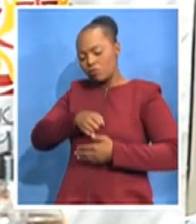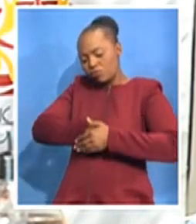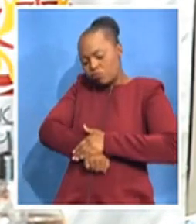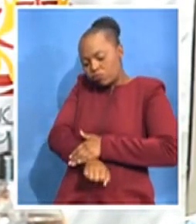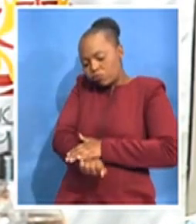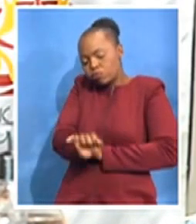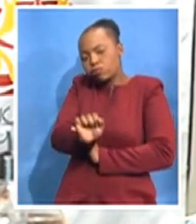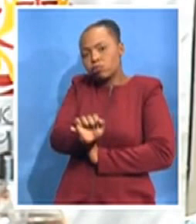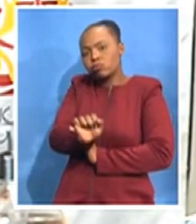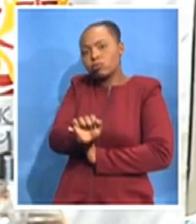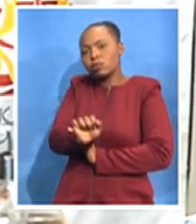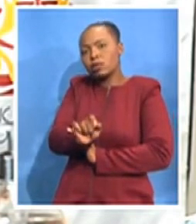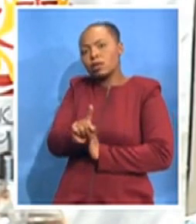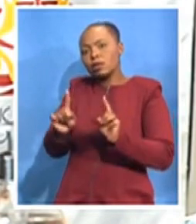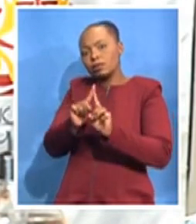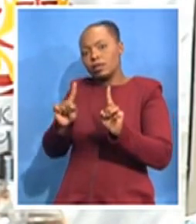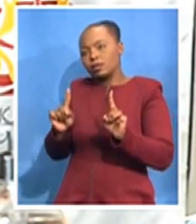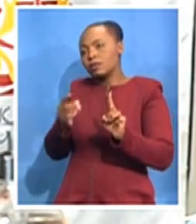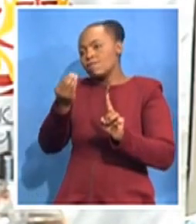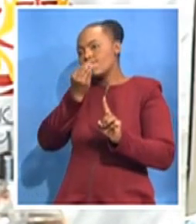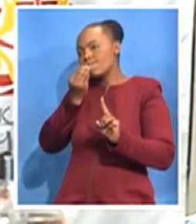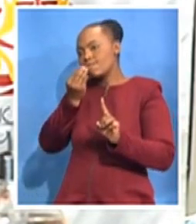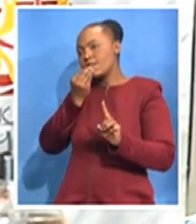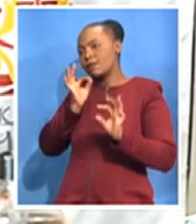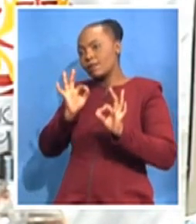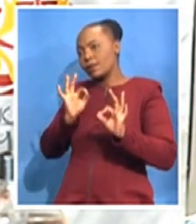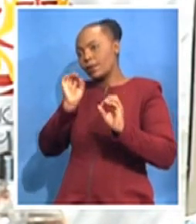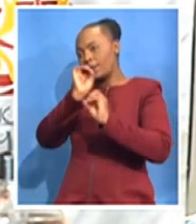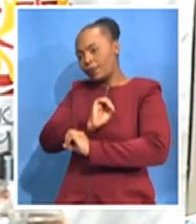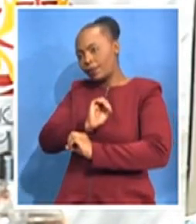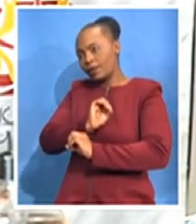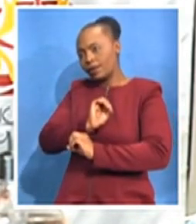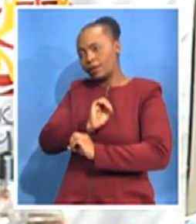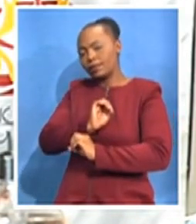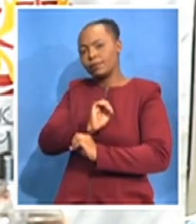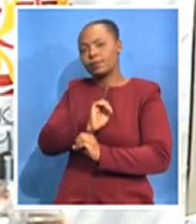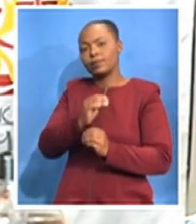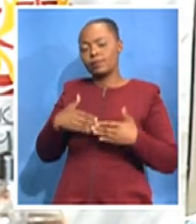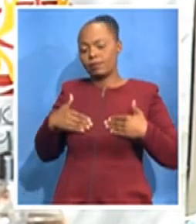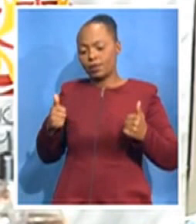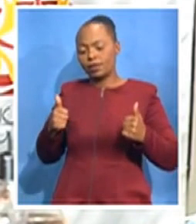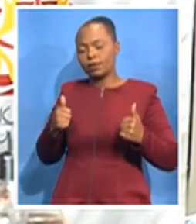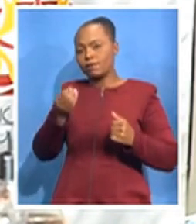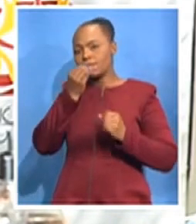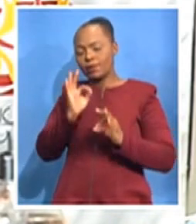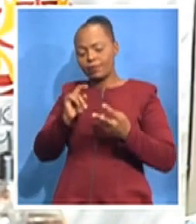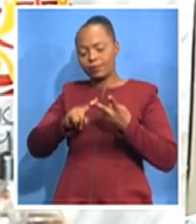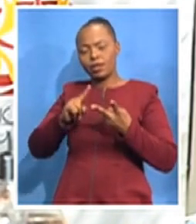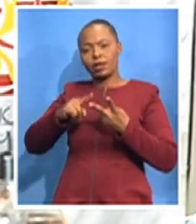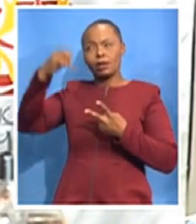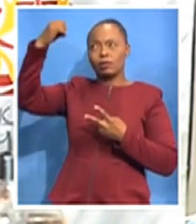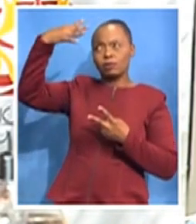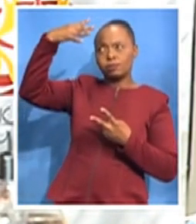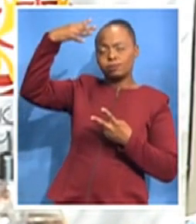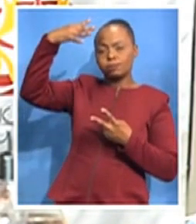food, without heaters, without geysers to wash themselves and their babies.